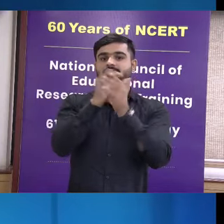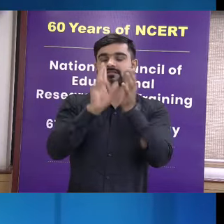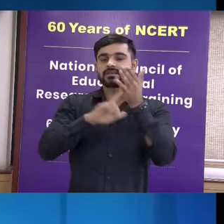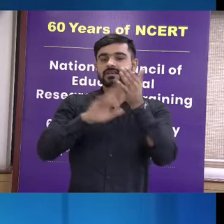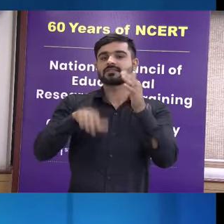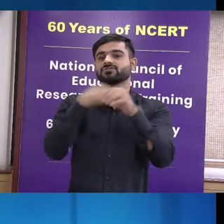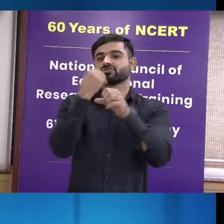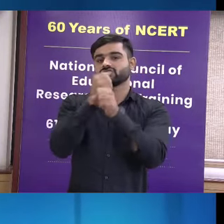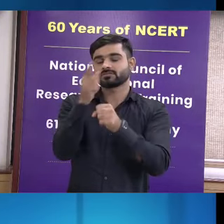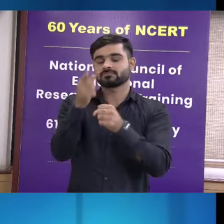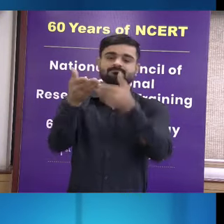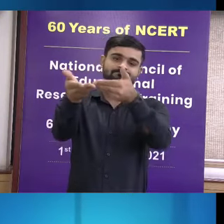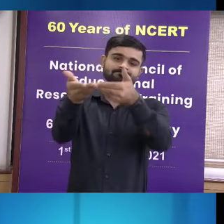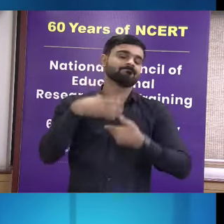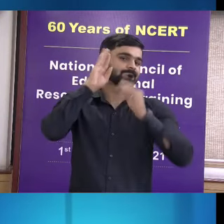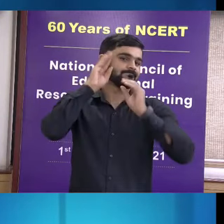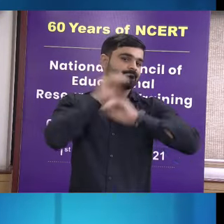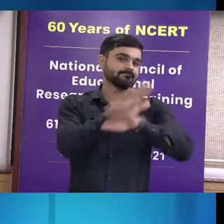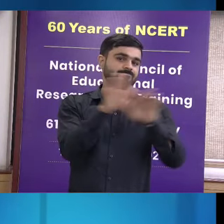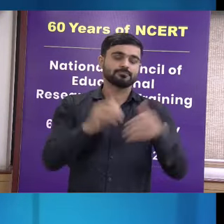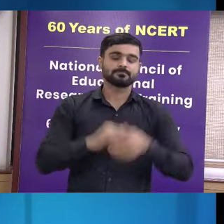address the esteemed audience.